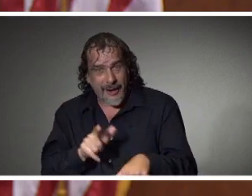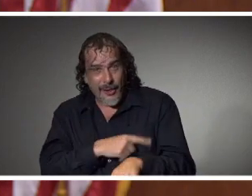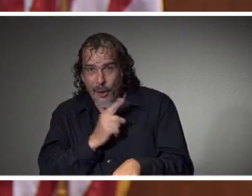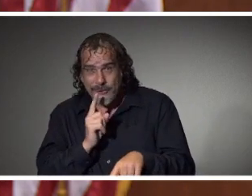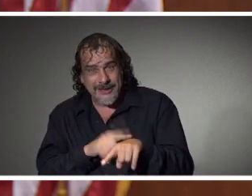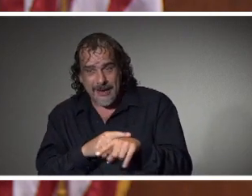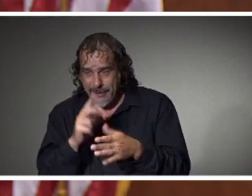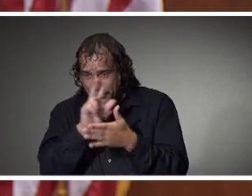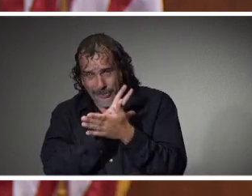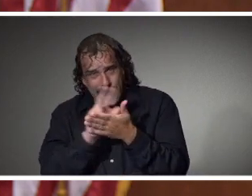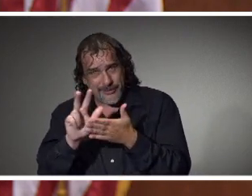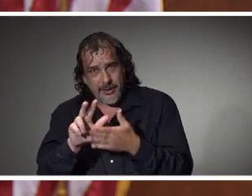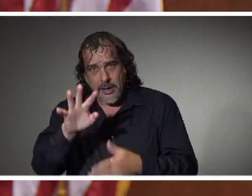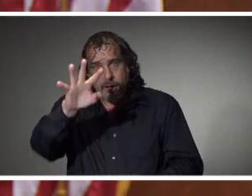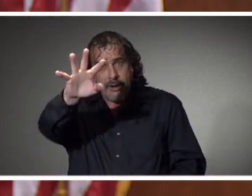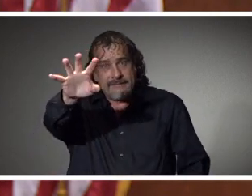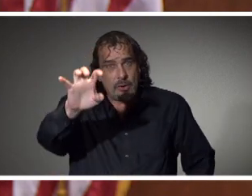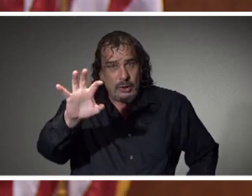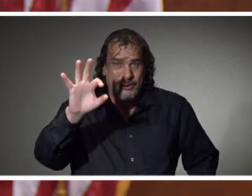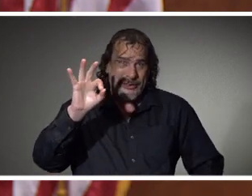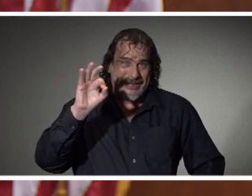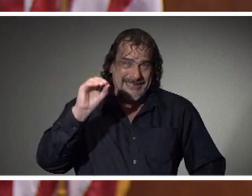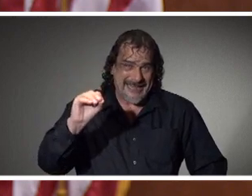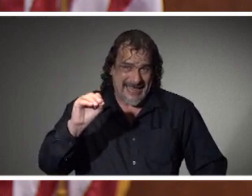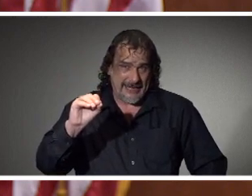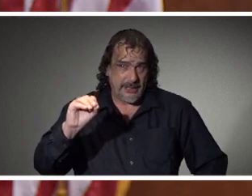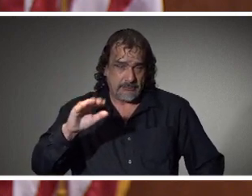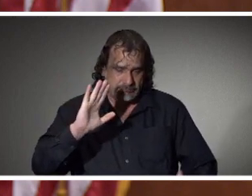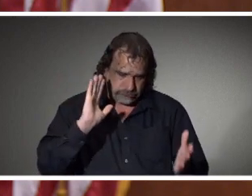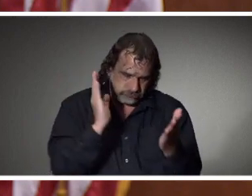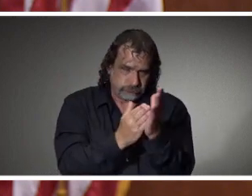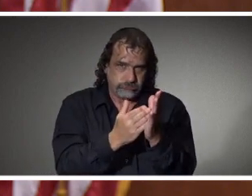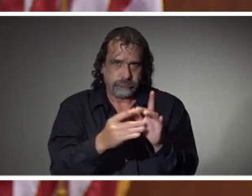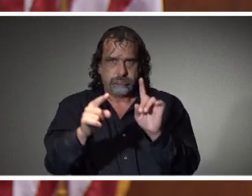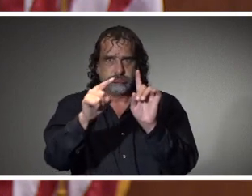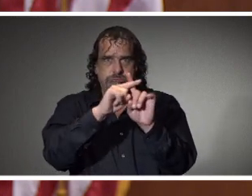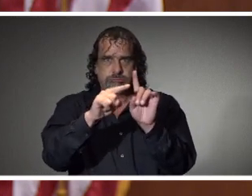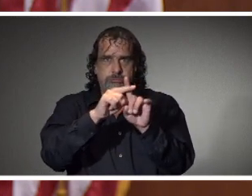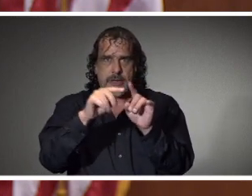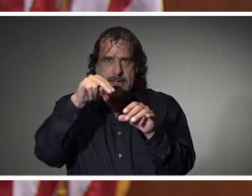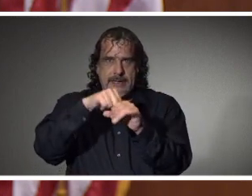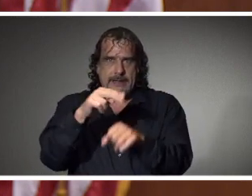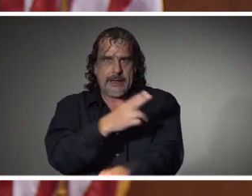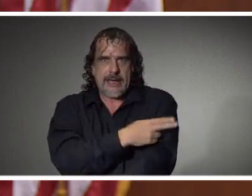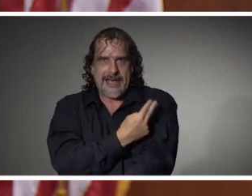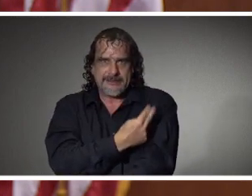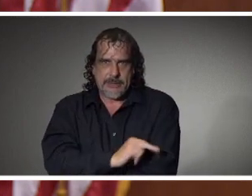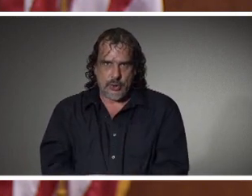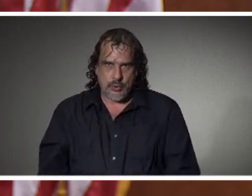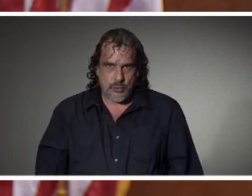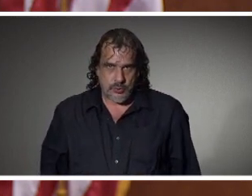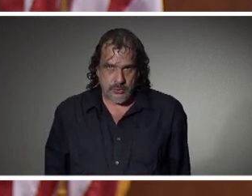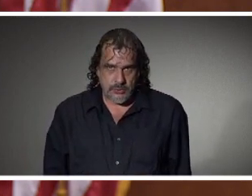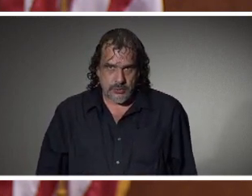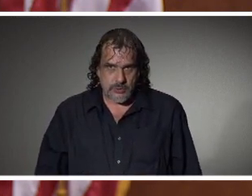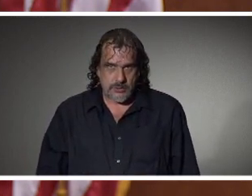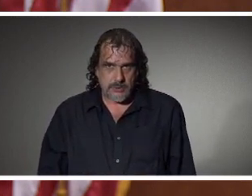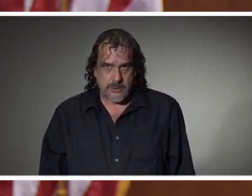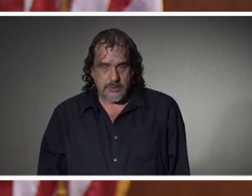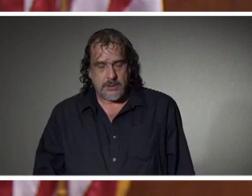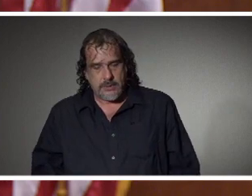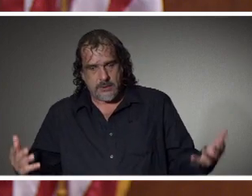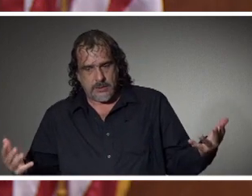3 weeks, basically. 490 confirmed COVID-19 patients in the hospital. We